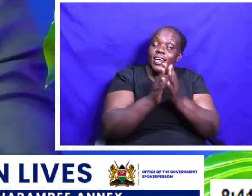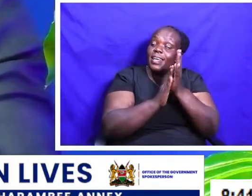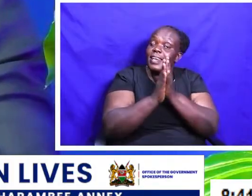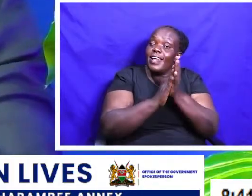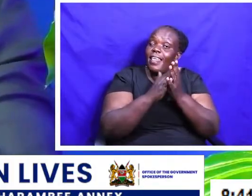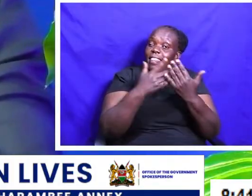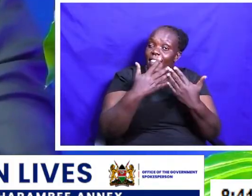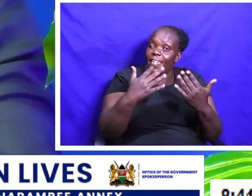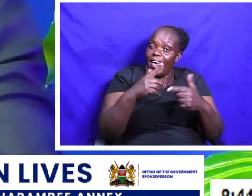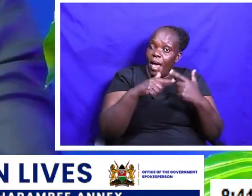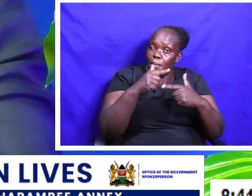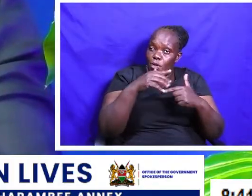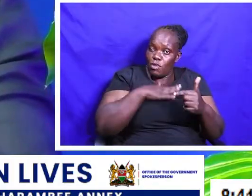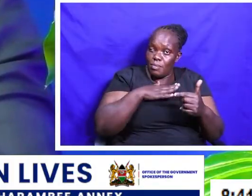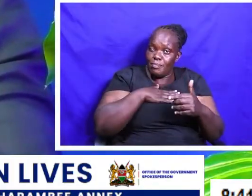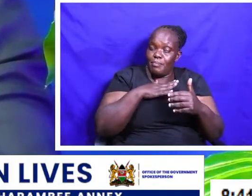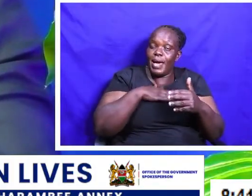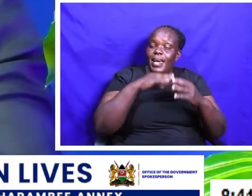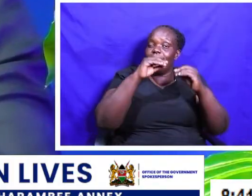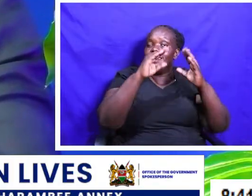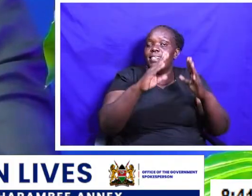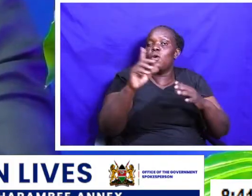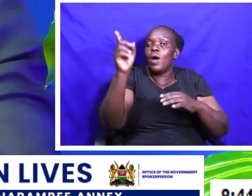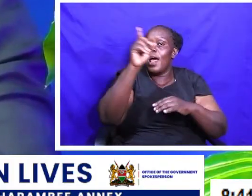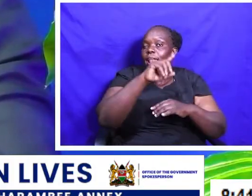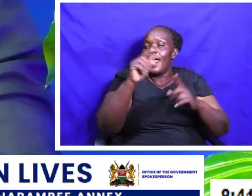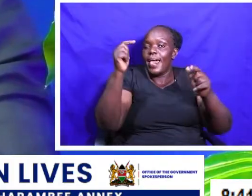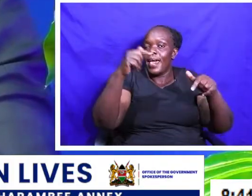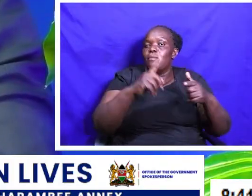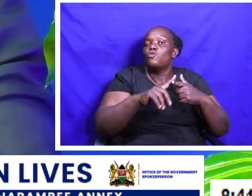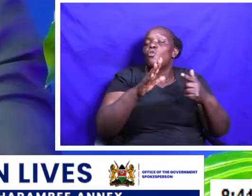the interesting thing about it is that my lecturer